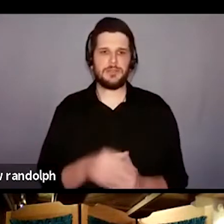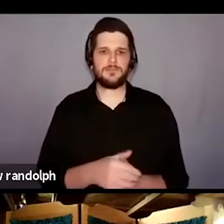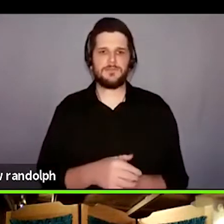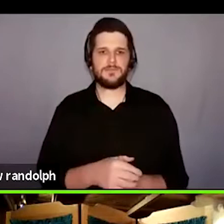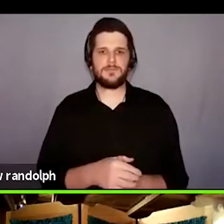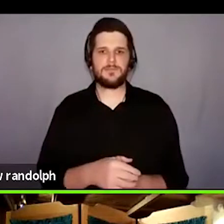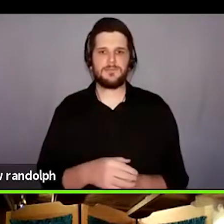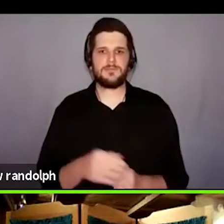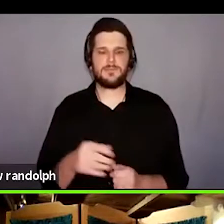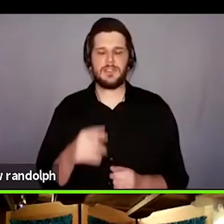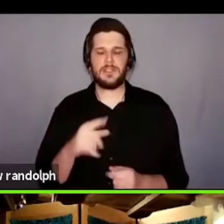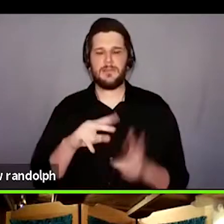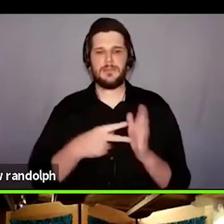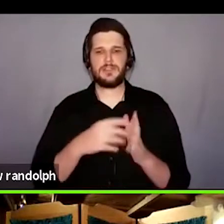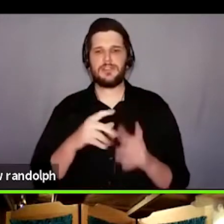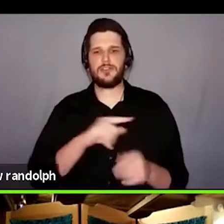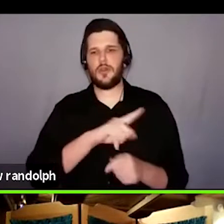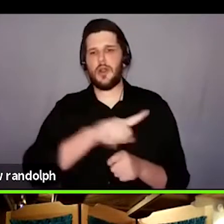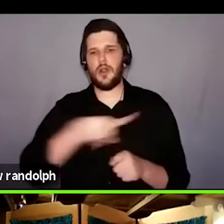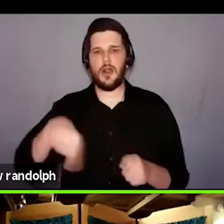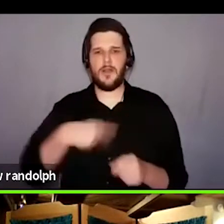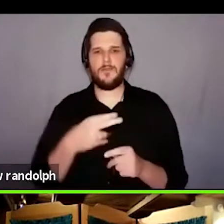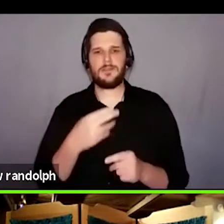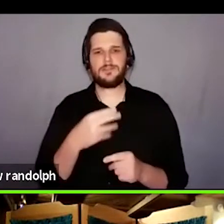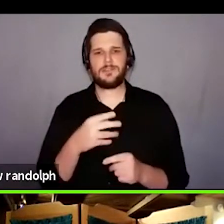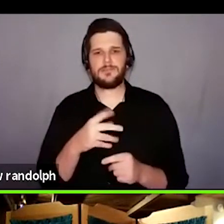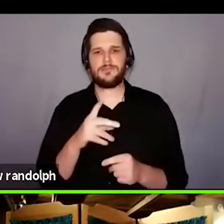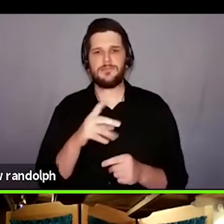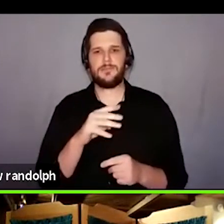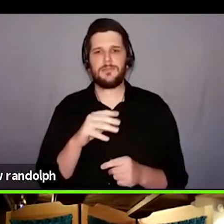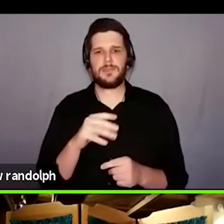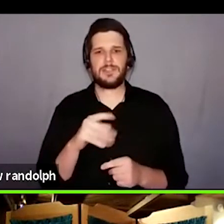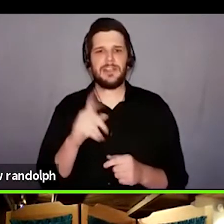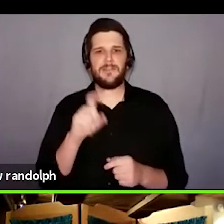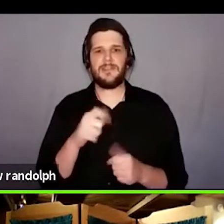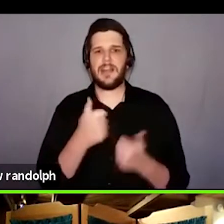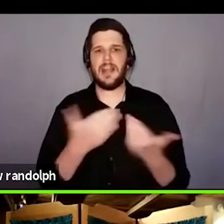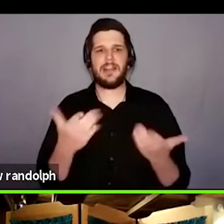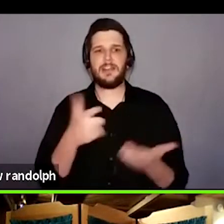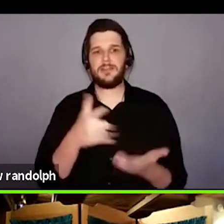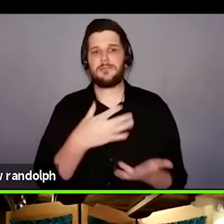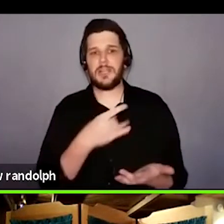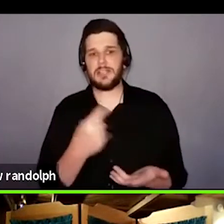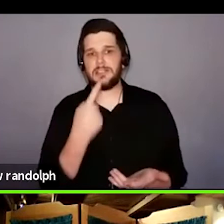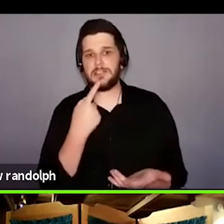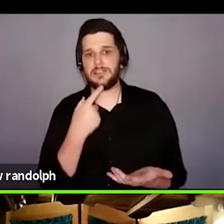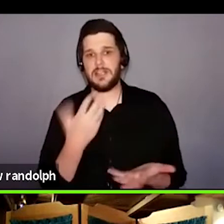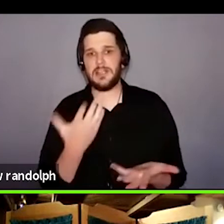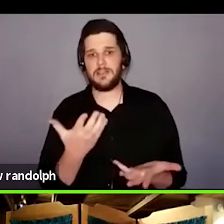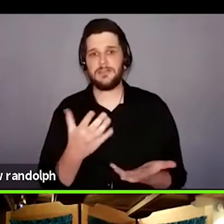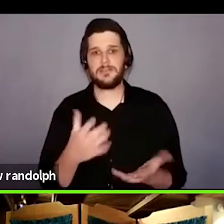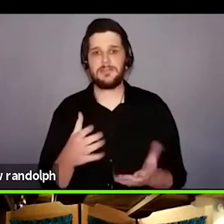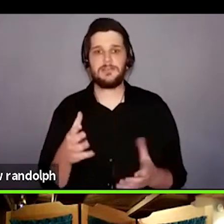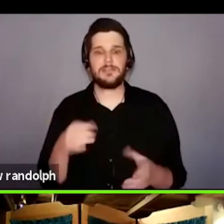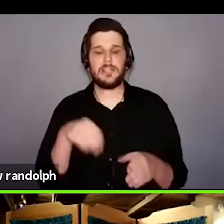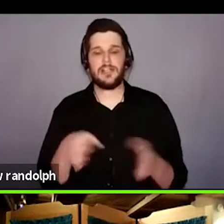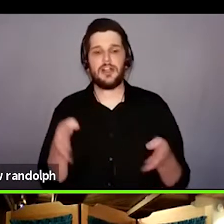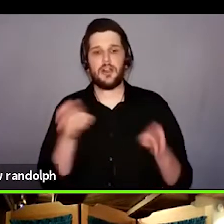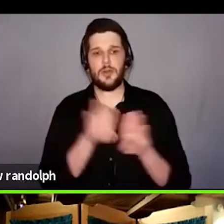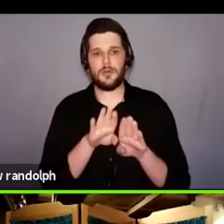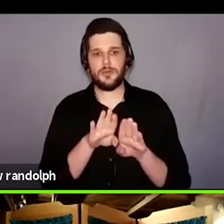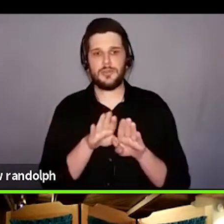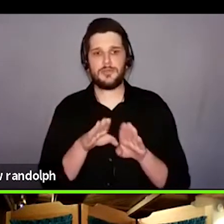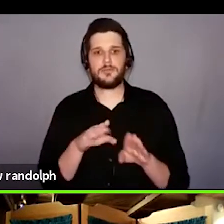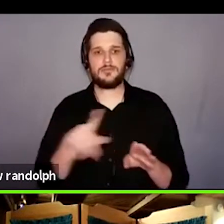indeed to all of us, Senator McCallum. And if there's anything you'd like to say in closing,